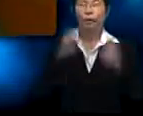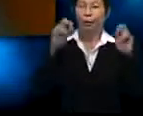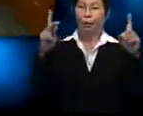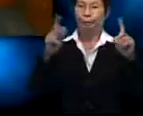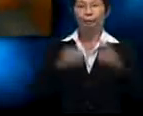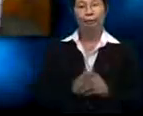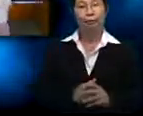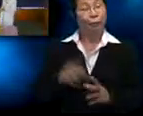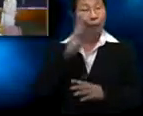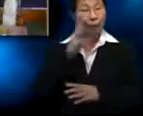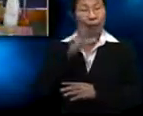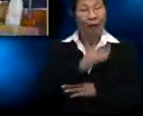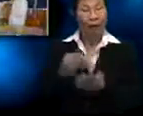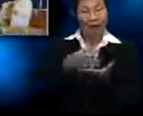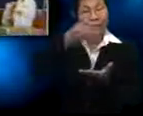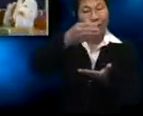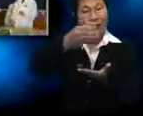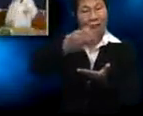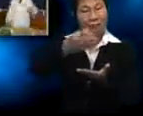Okay, the water and the cup